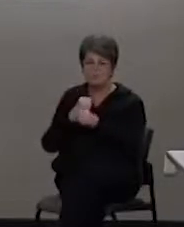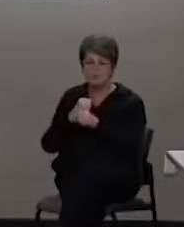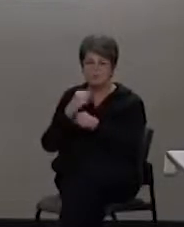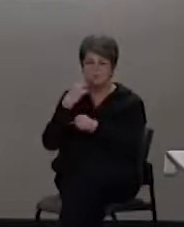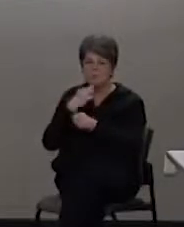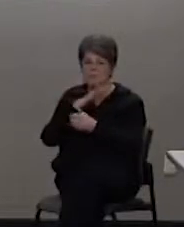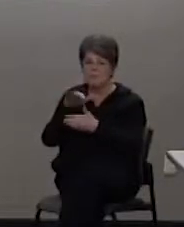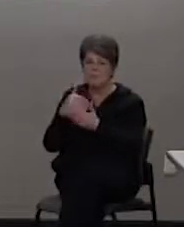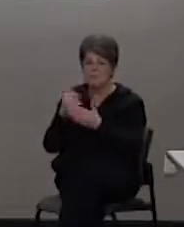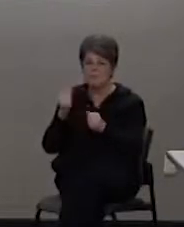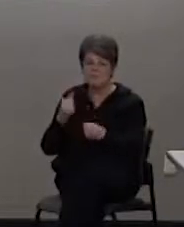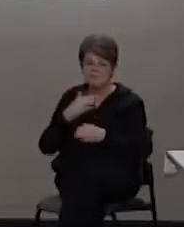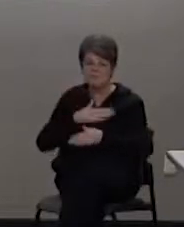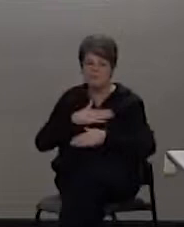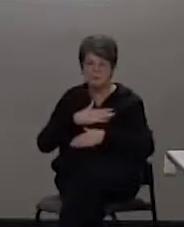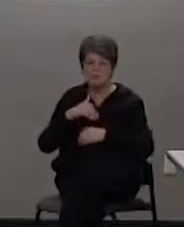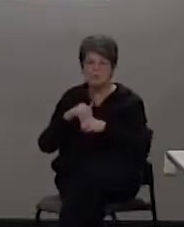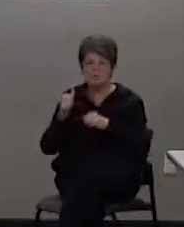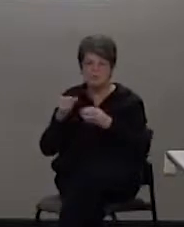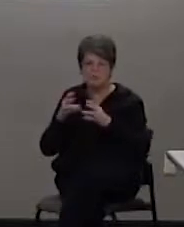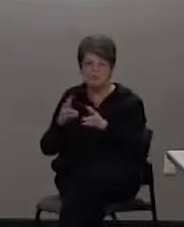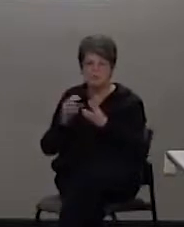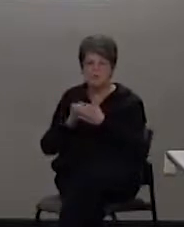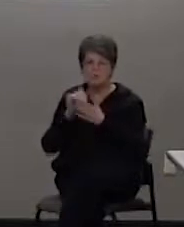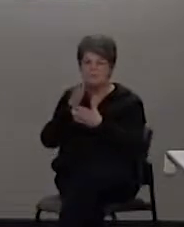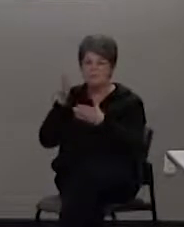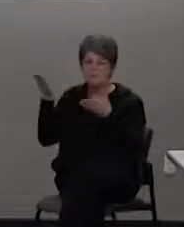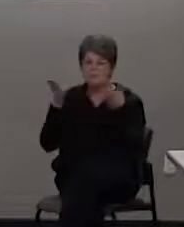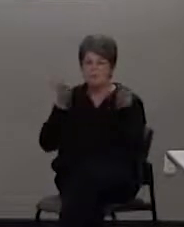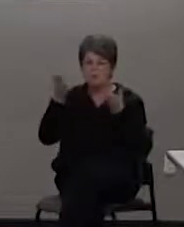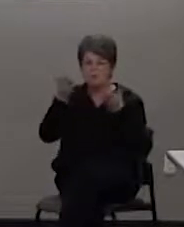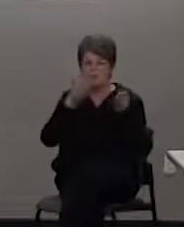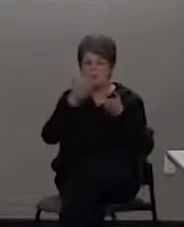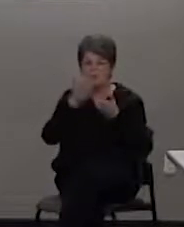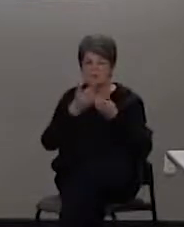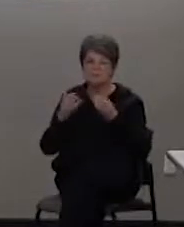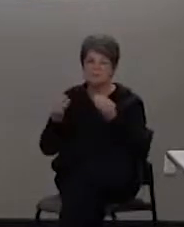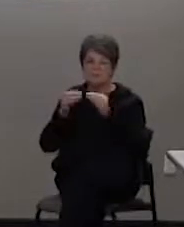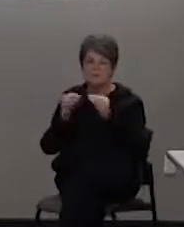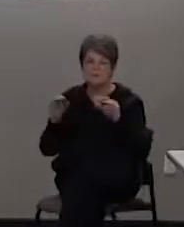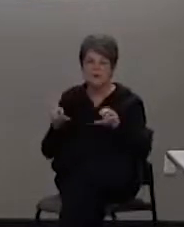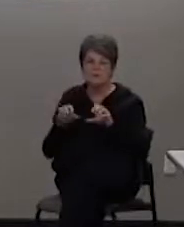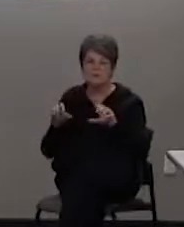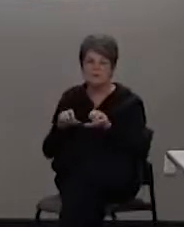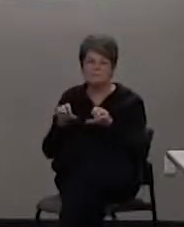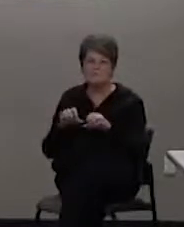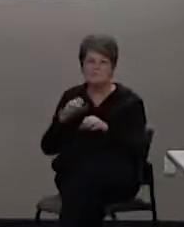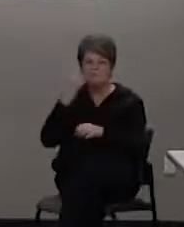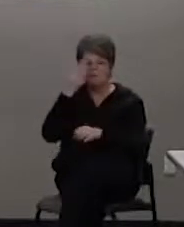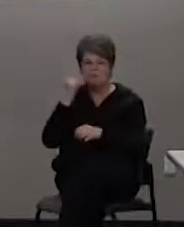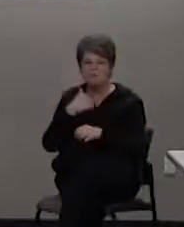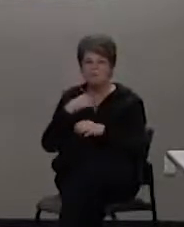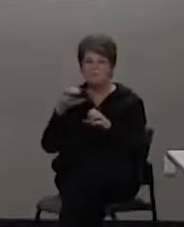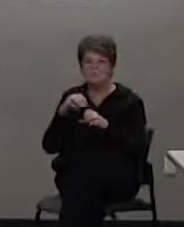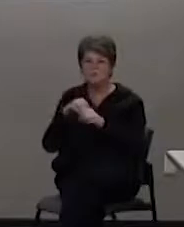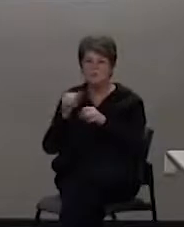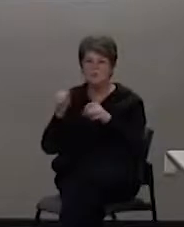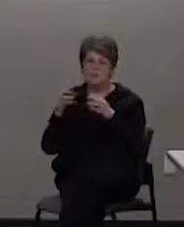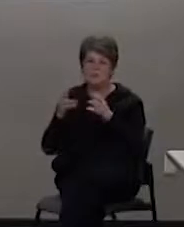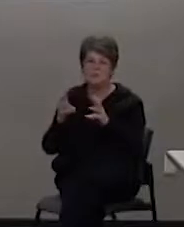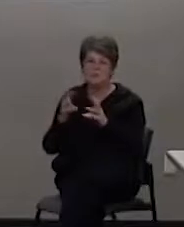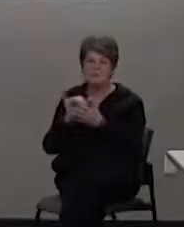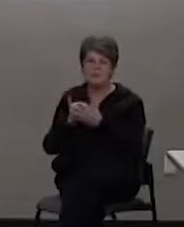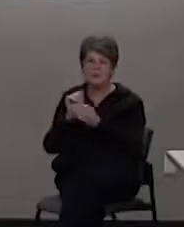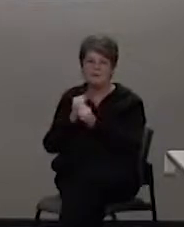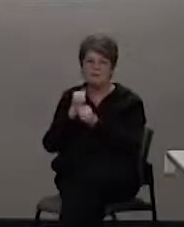enjoy in a manner that's going to bring in greater activity, because we're doing it in a manner that,